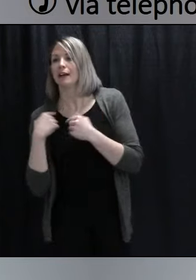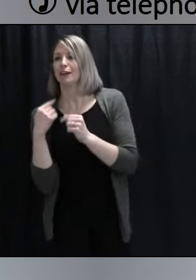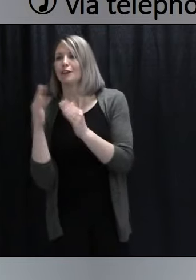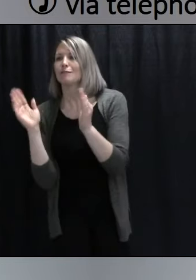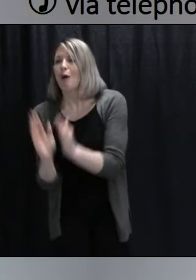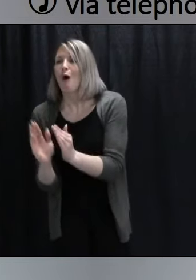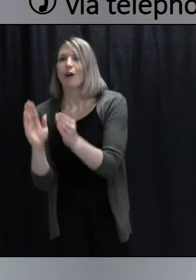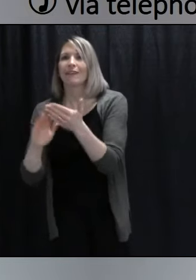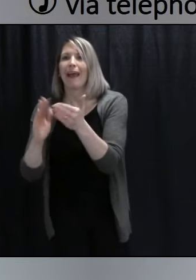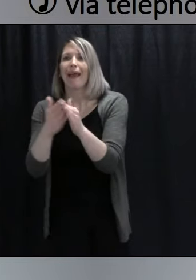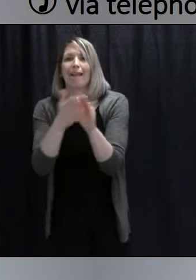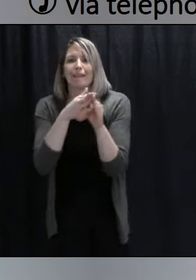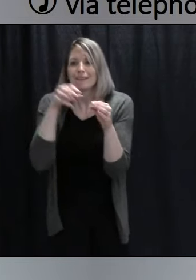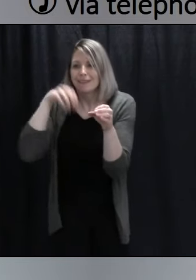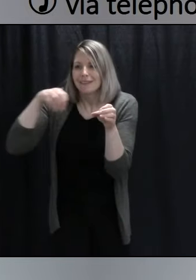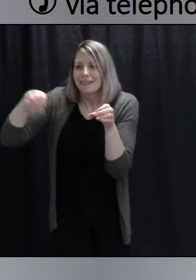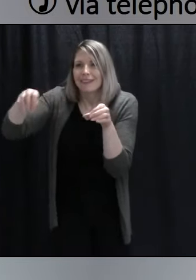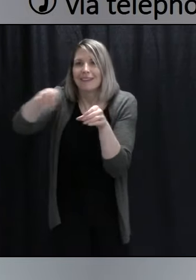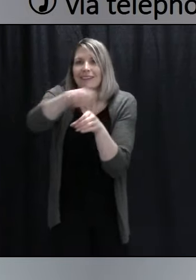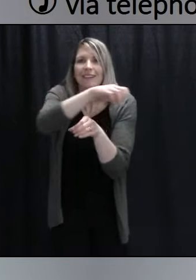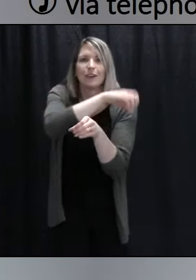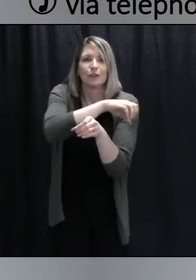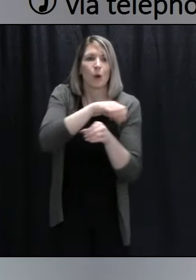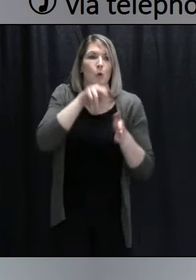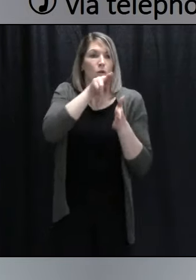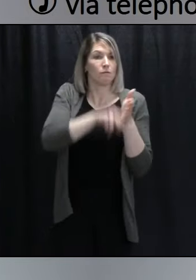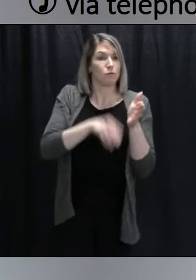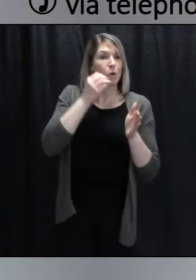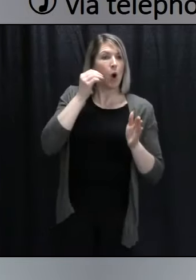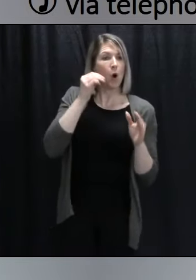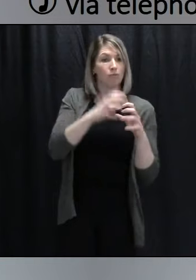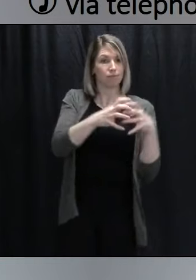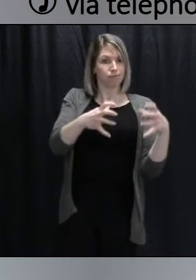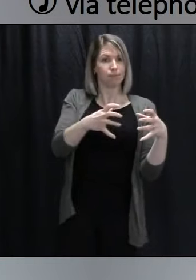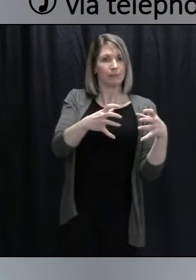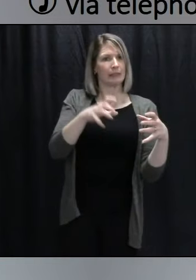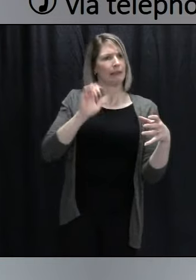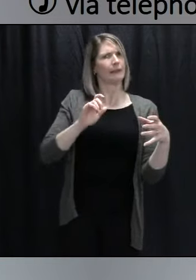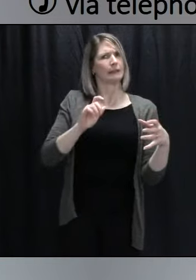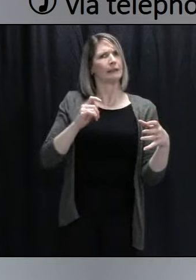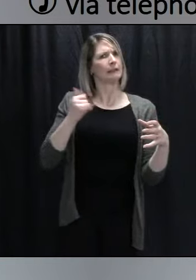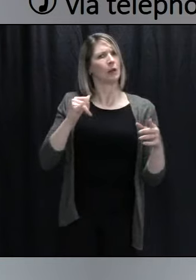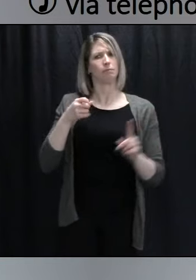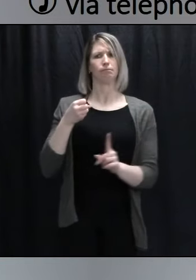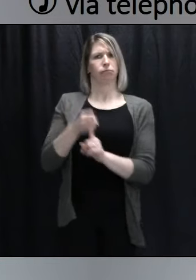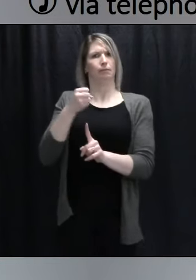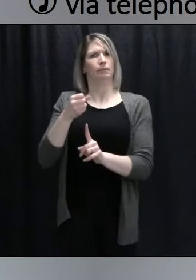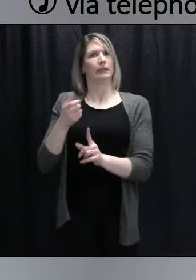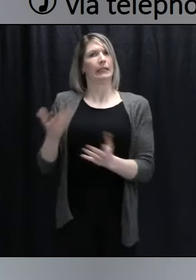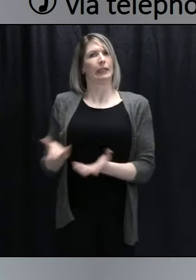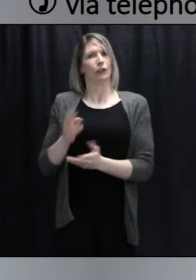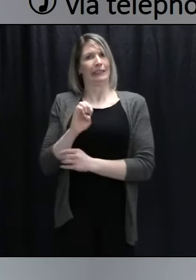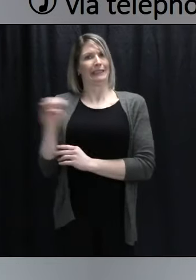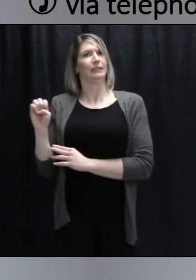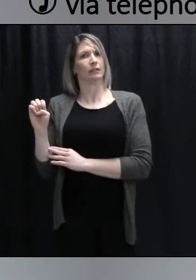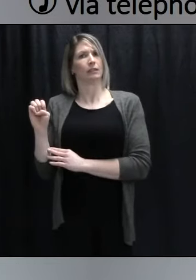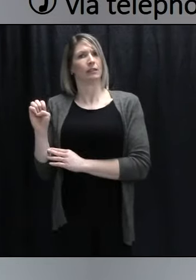the calls cluster effect here is still significant. It's still of the order of at least